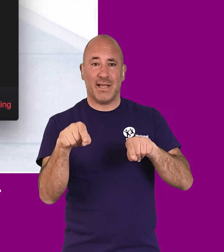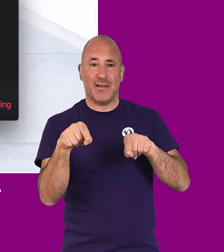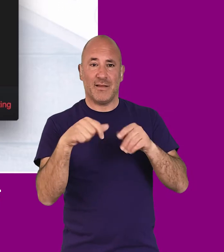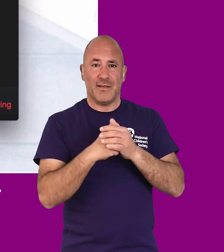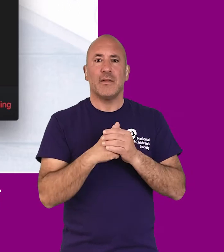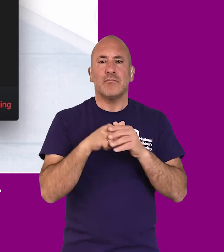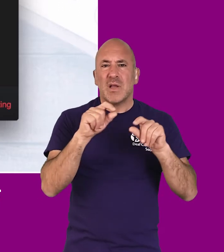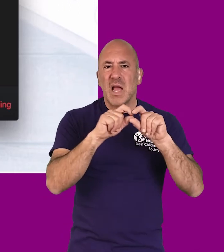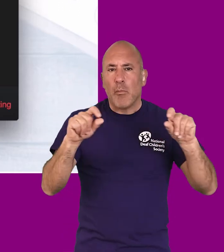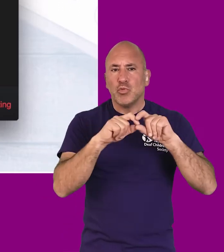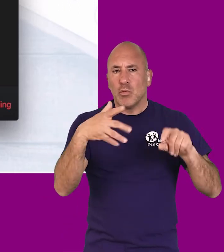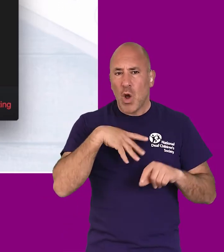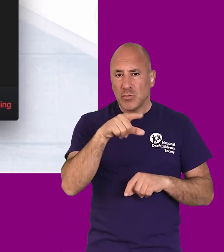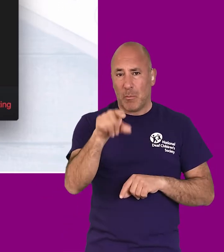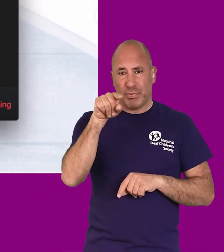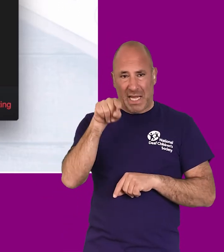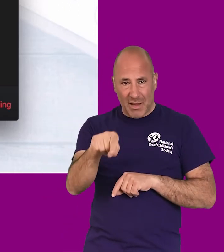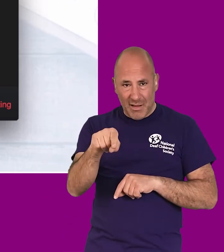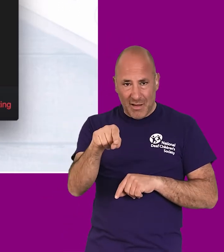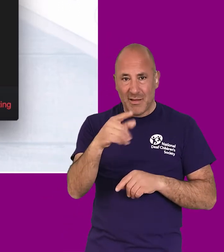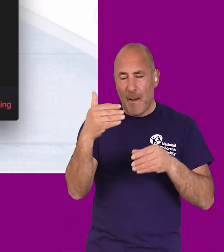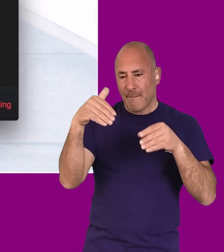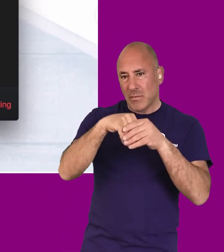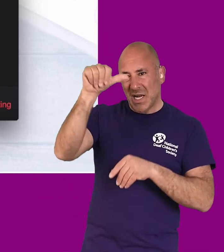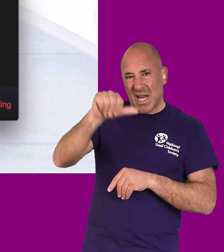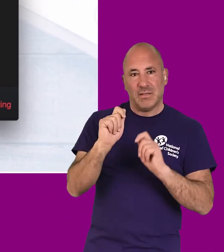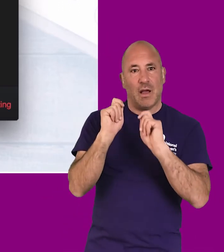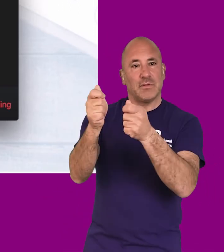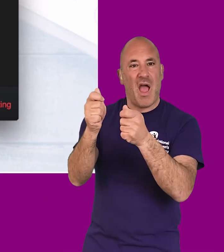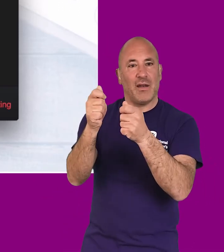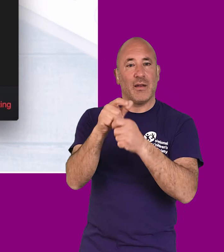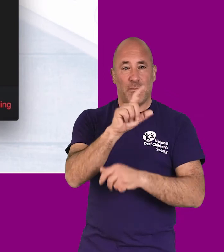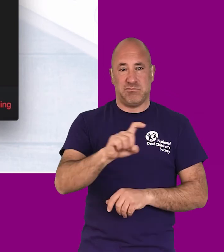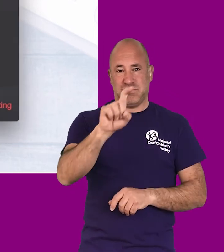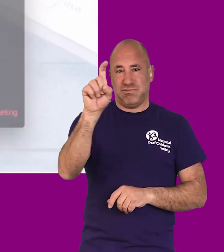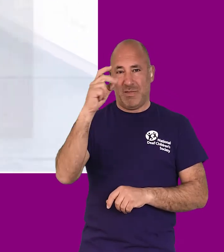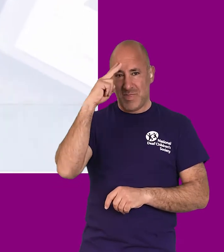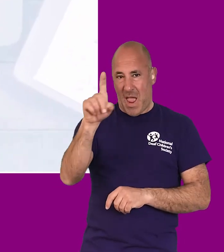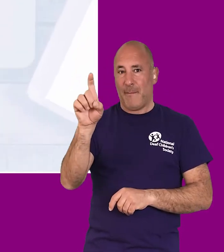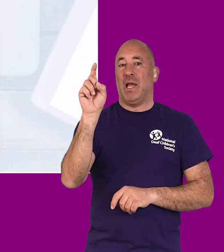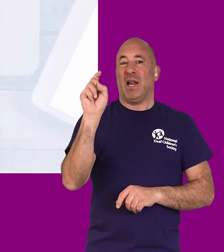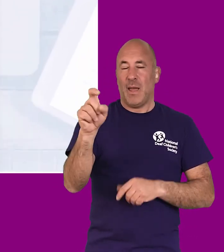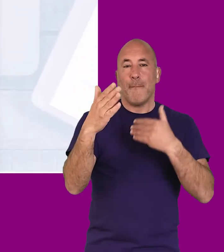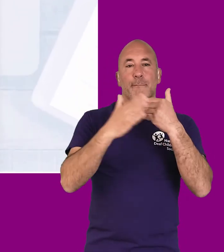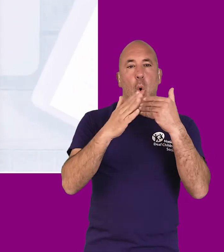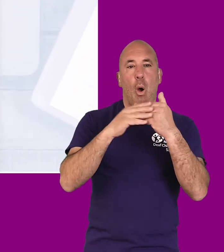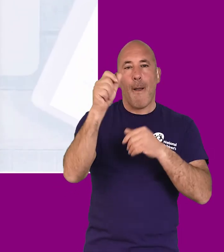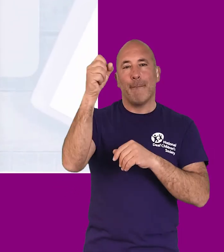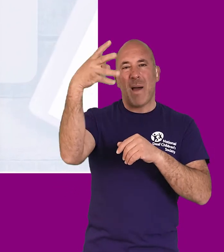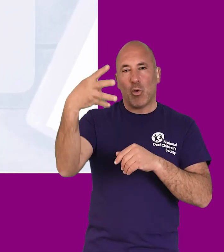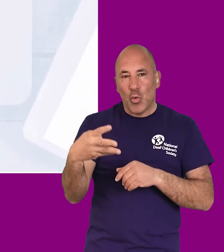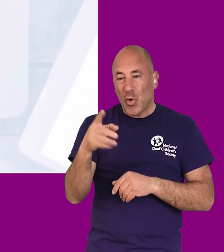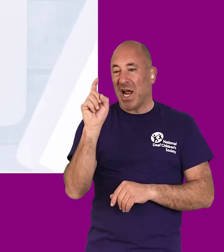to type the captions yourself or open the participant list to assign. Float your mouse over the correct name, click the More menu, and